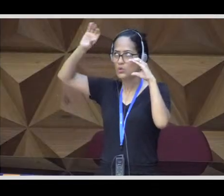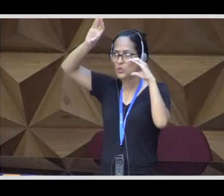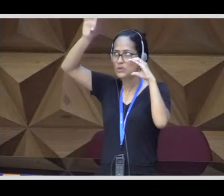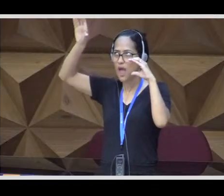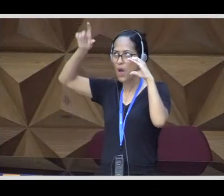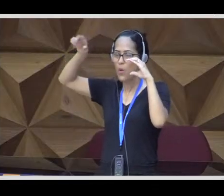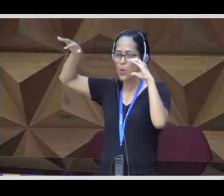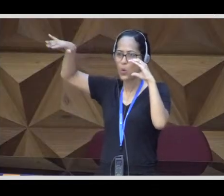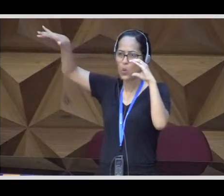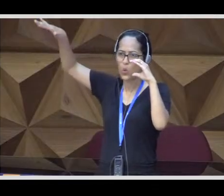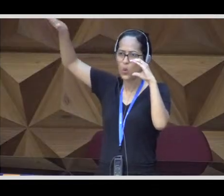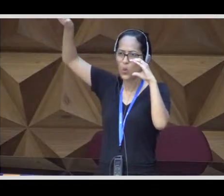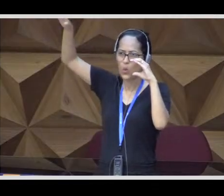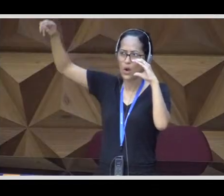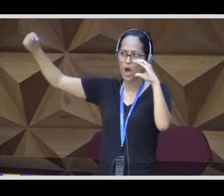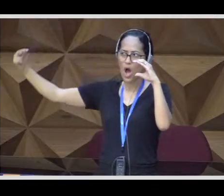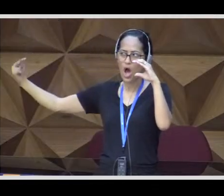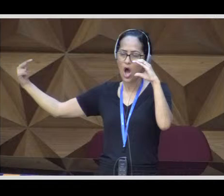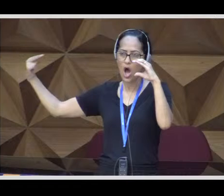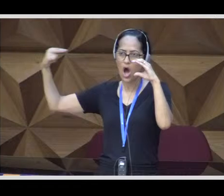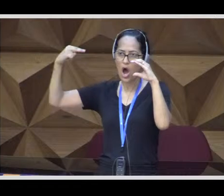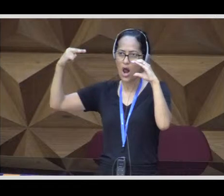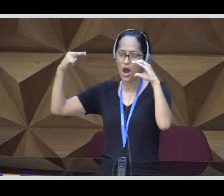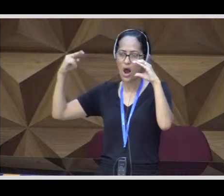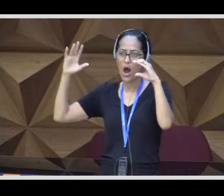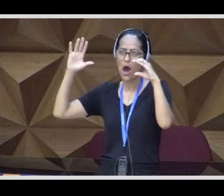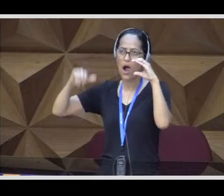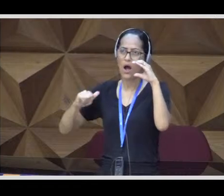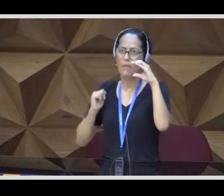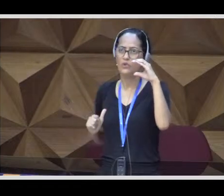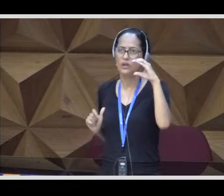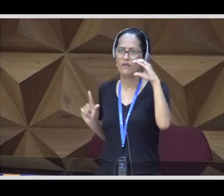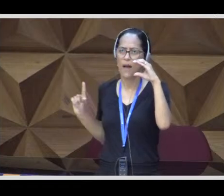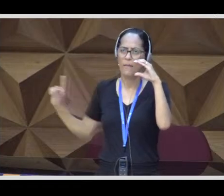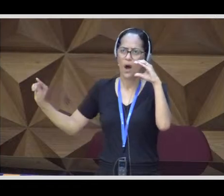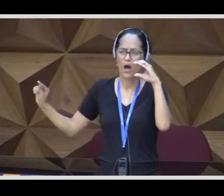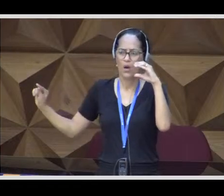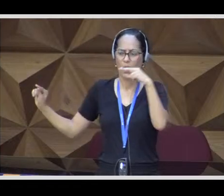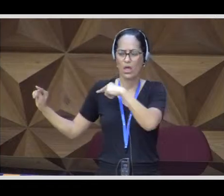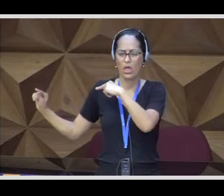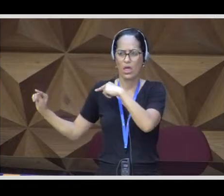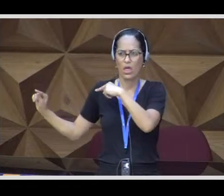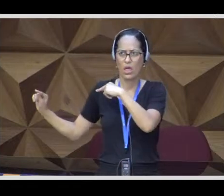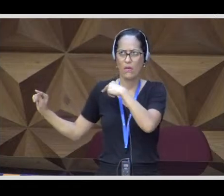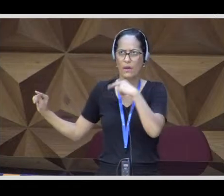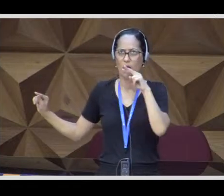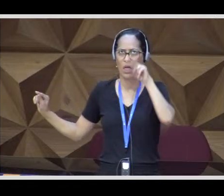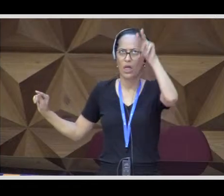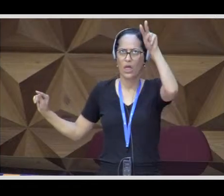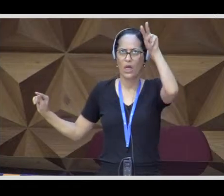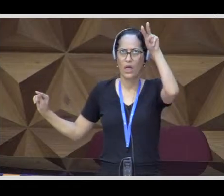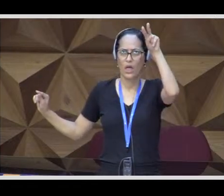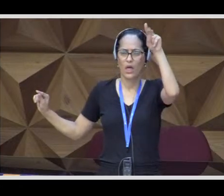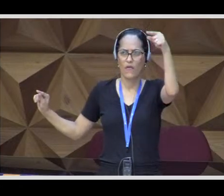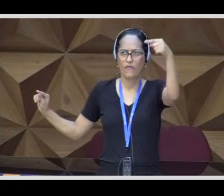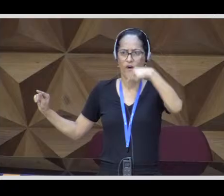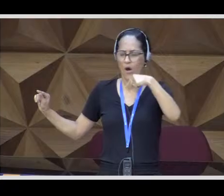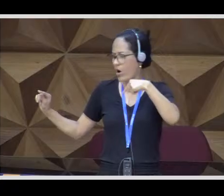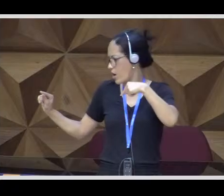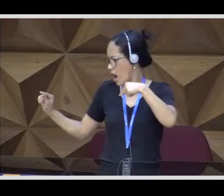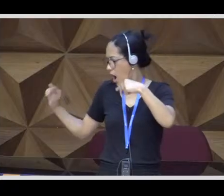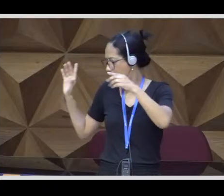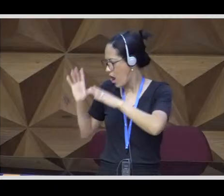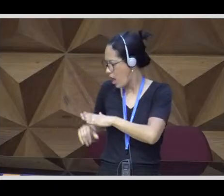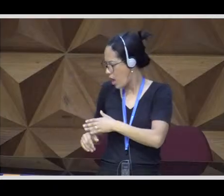headset, steals your bag, and walks off, and then when you come out of outer space, you think, oh, all my stuff has been stolen. So there's maybe things